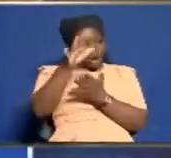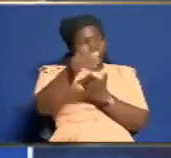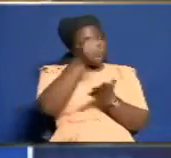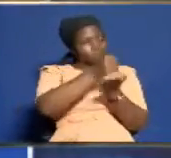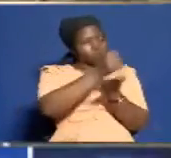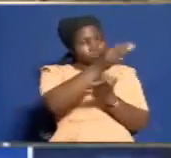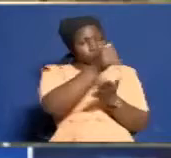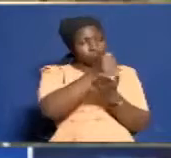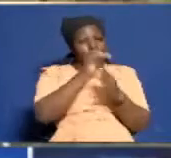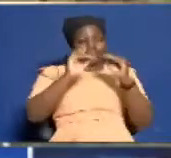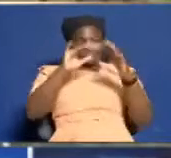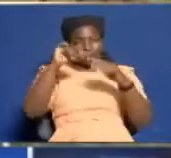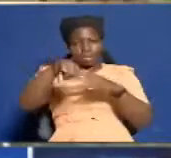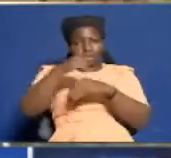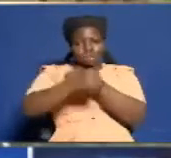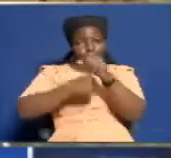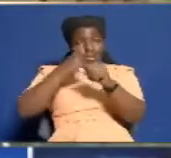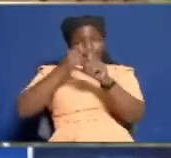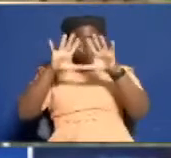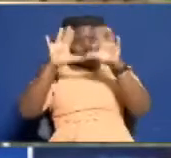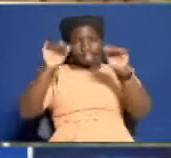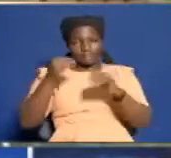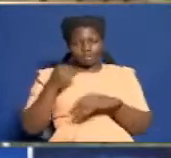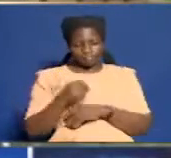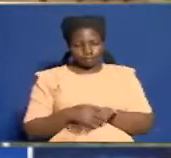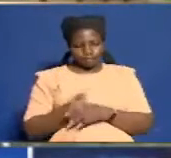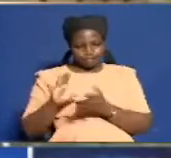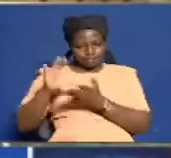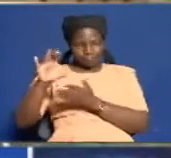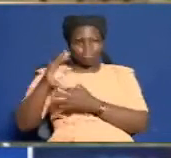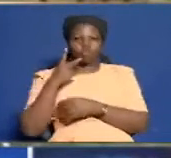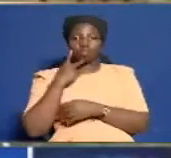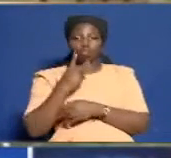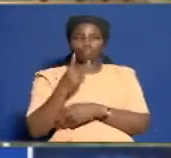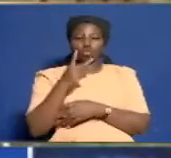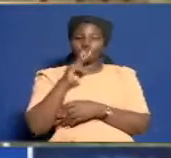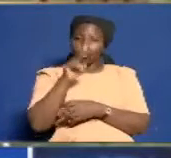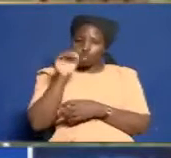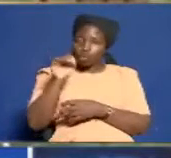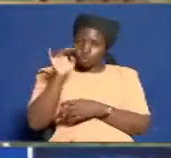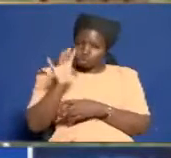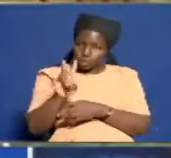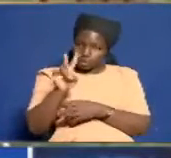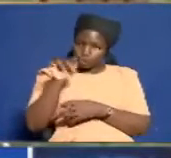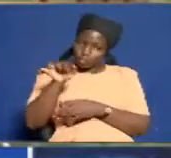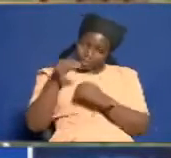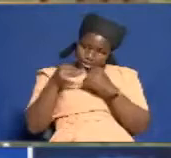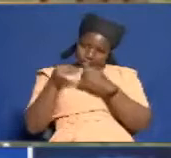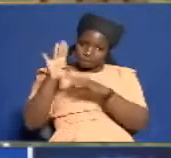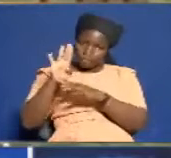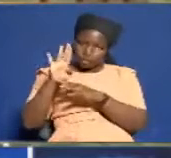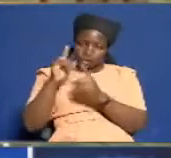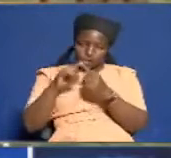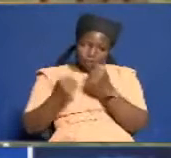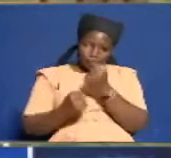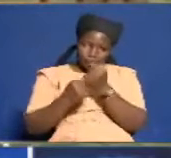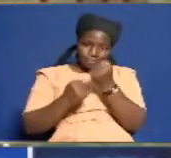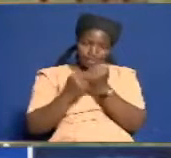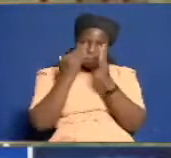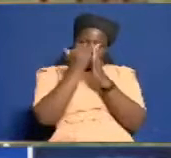year's budget. I have set aside a total of Kenya shilling 202.8 billion to support programs in the education